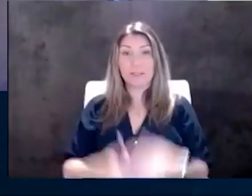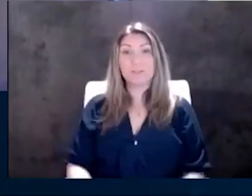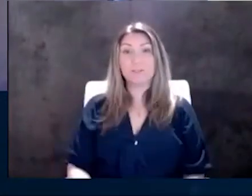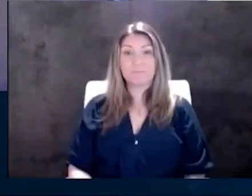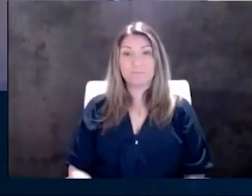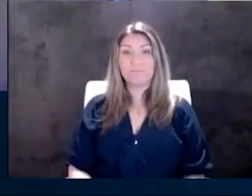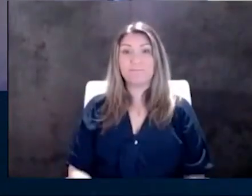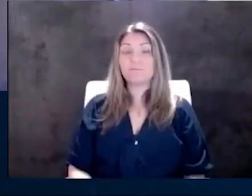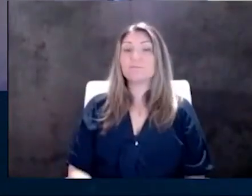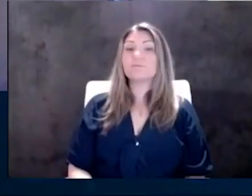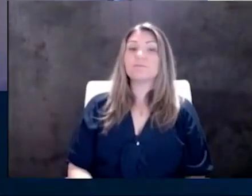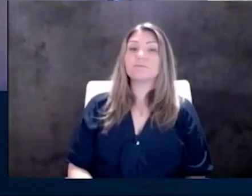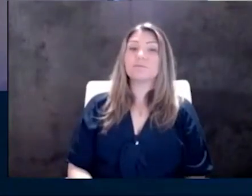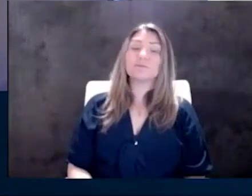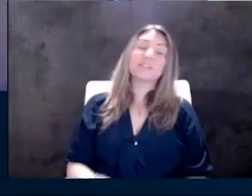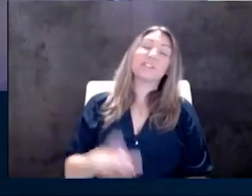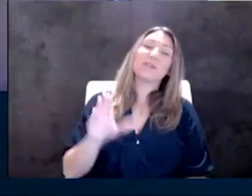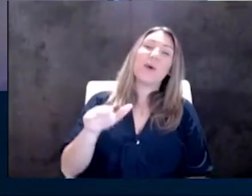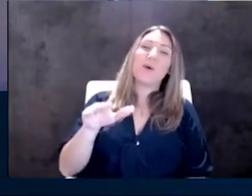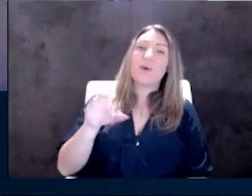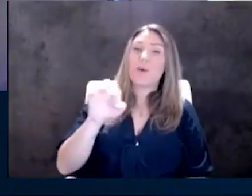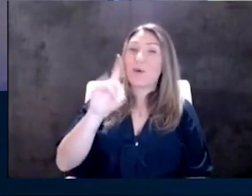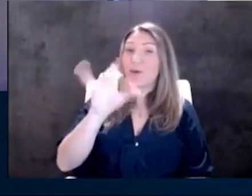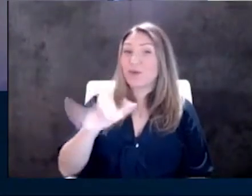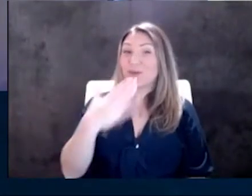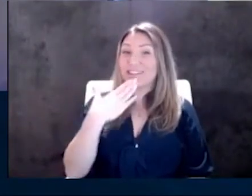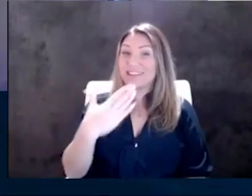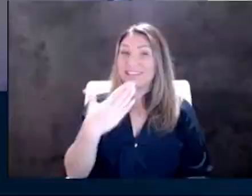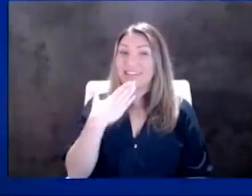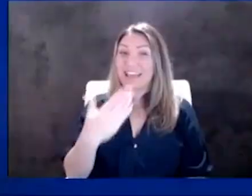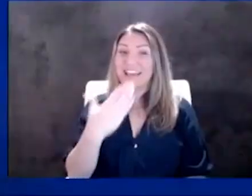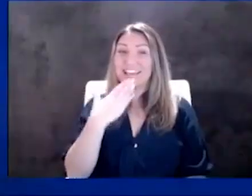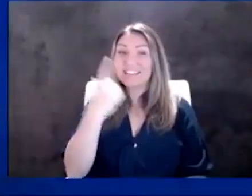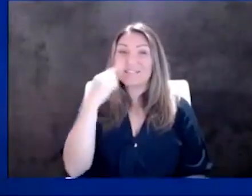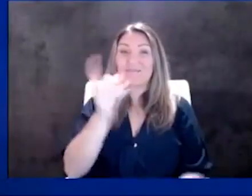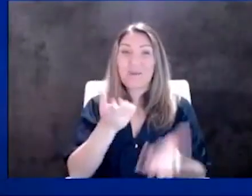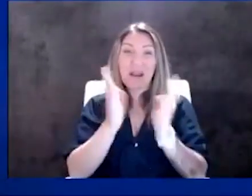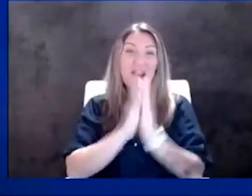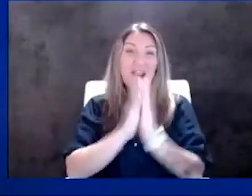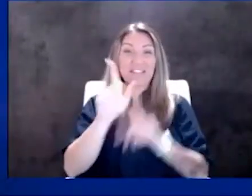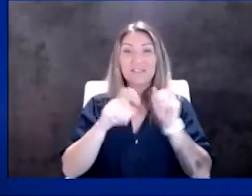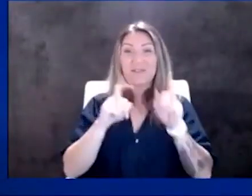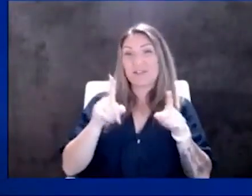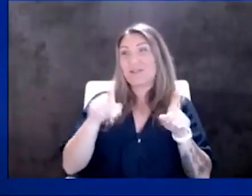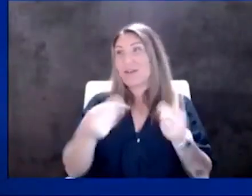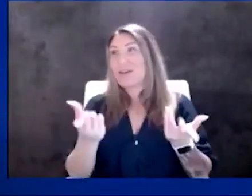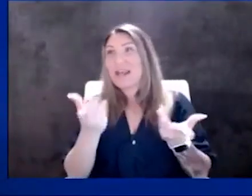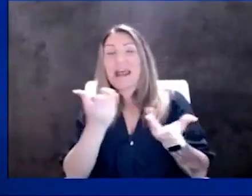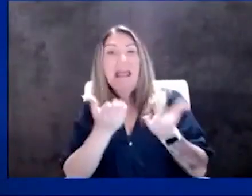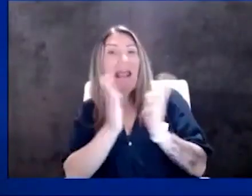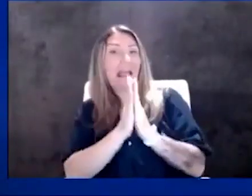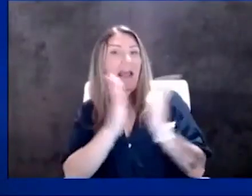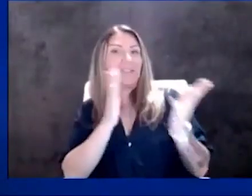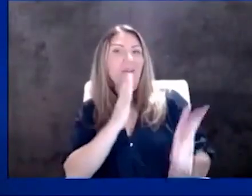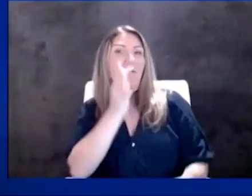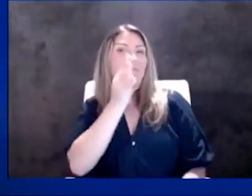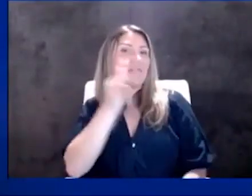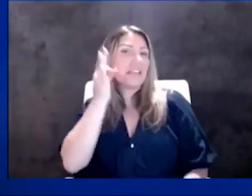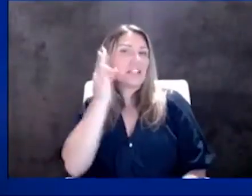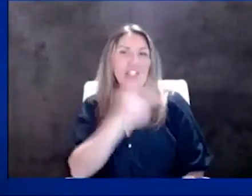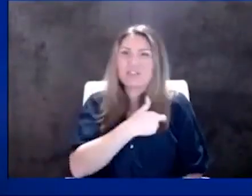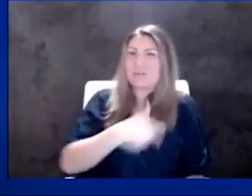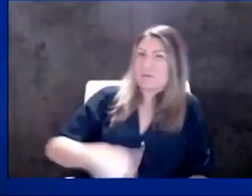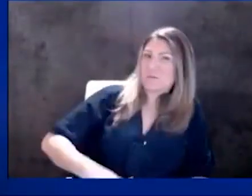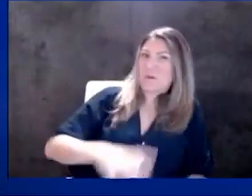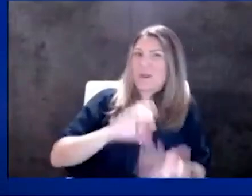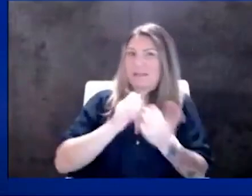So I just say, Cody, thanks for coming out of the gates with the heart. You could have said, how the Chiefs going to do? What about the Royals' good arms? Right. Hey, are the Symphonies playing John Williams and the Pops